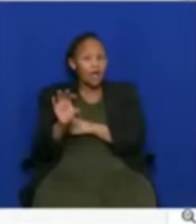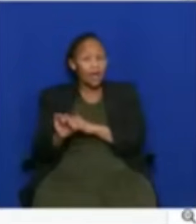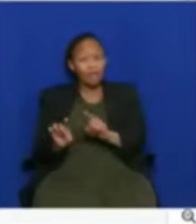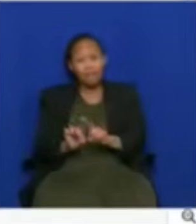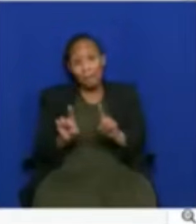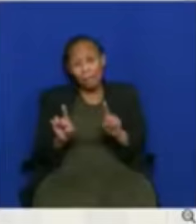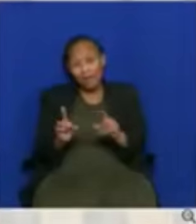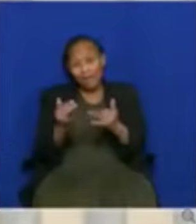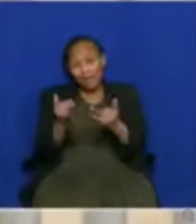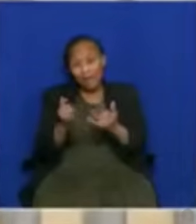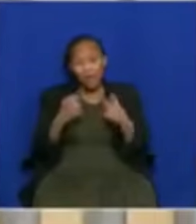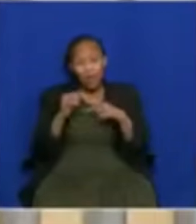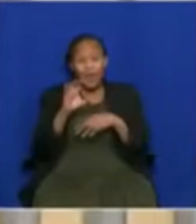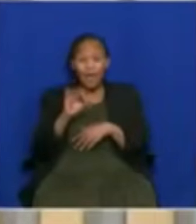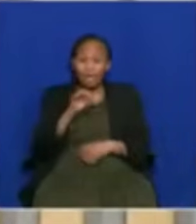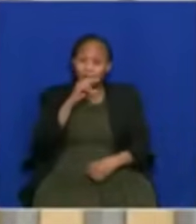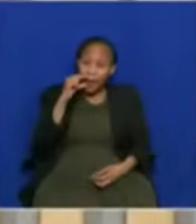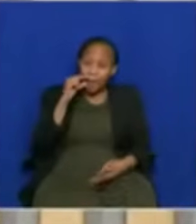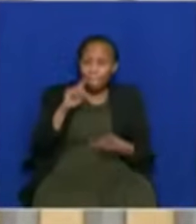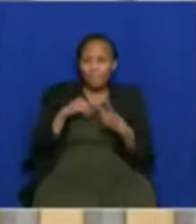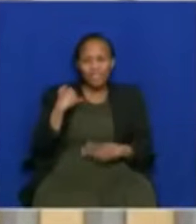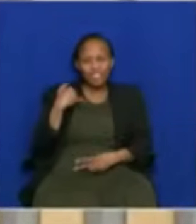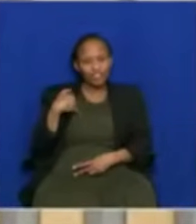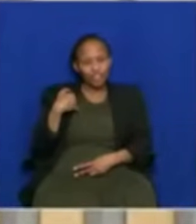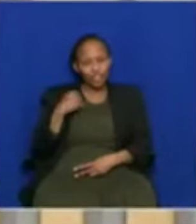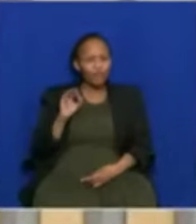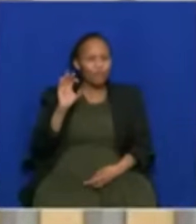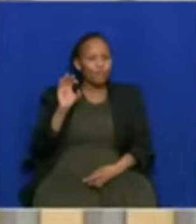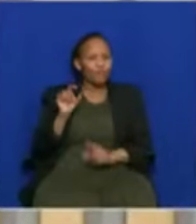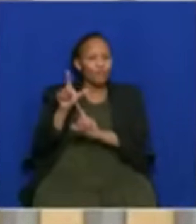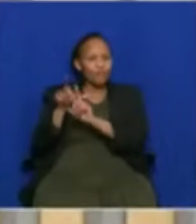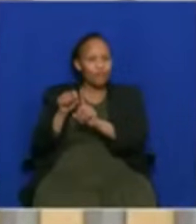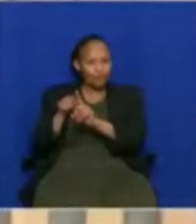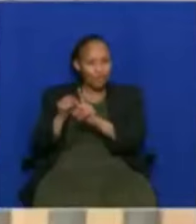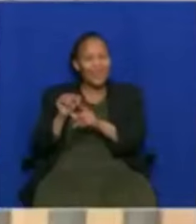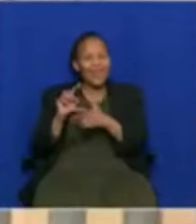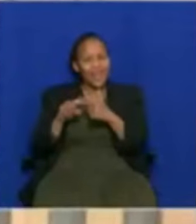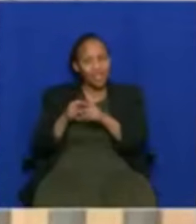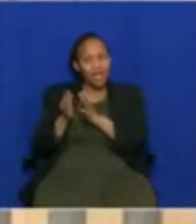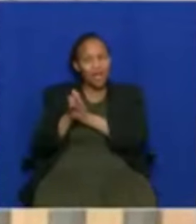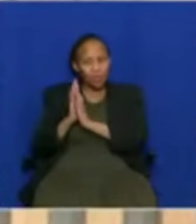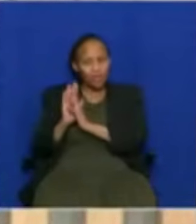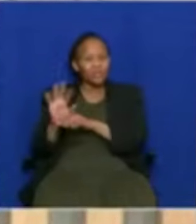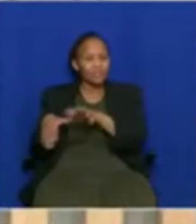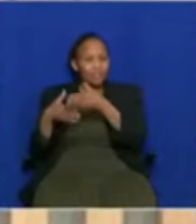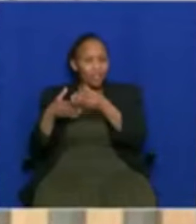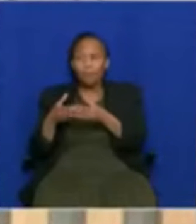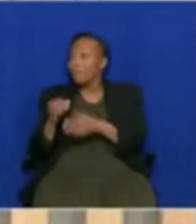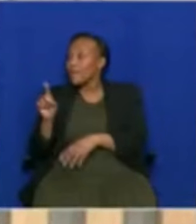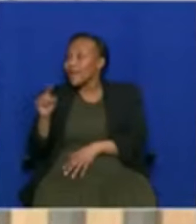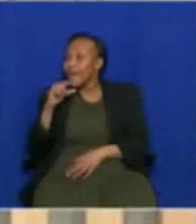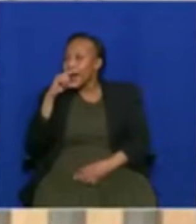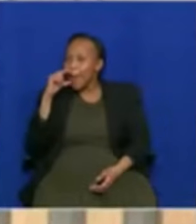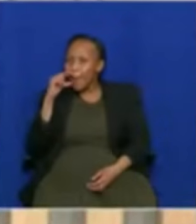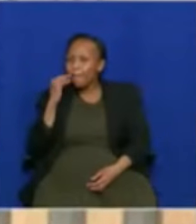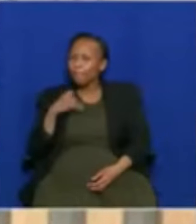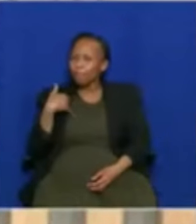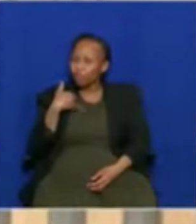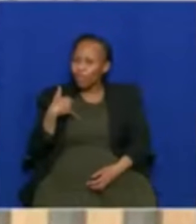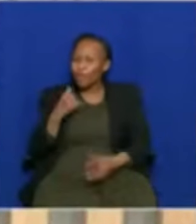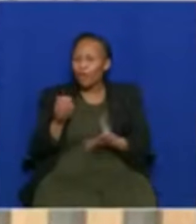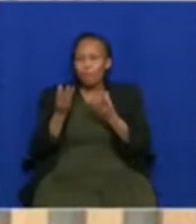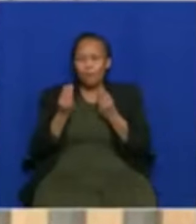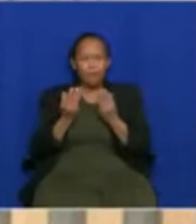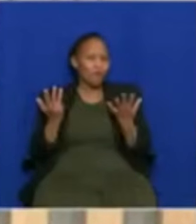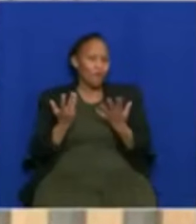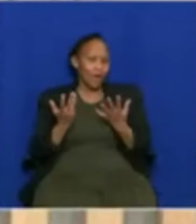surname of the person, and therefore I requested the documents. Where did you get that name and surname from? And what in the file tells me you have the name